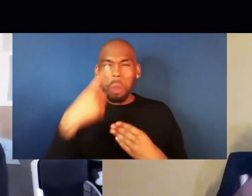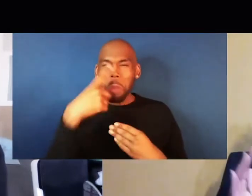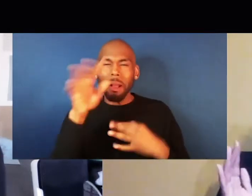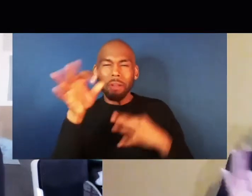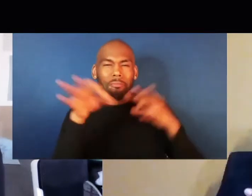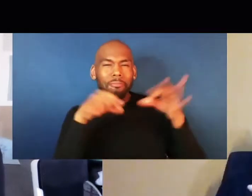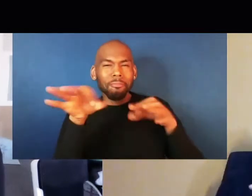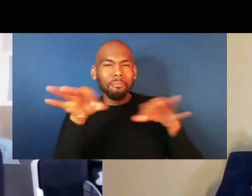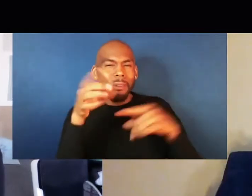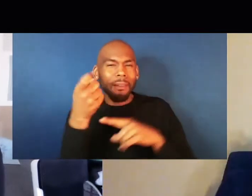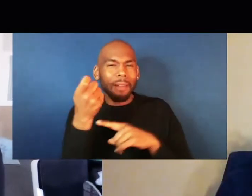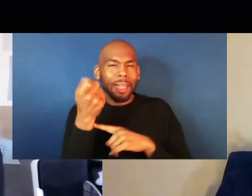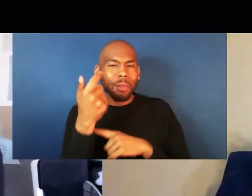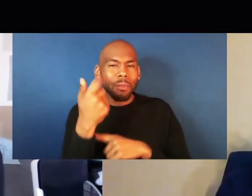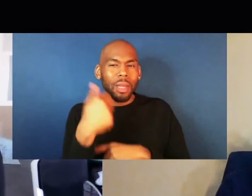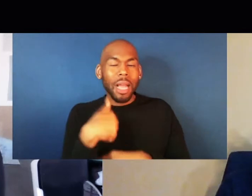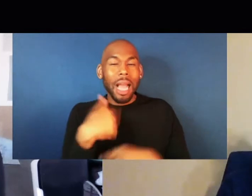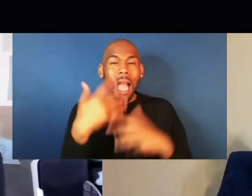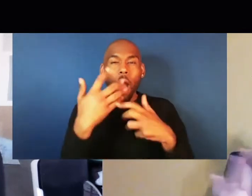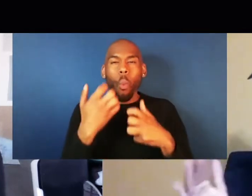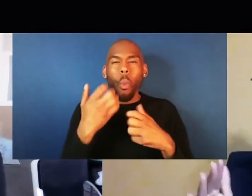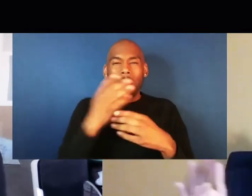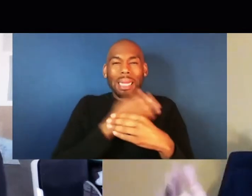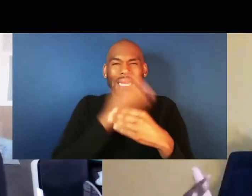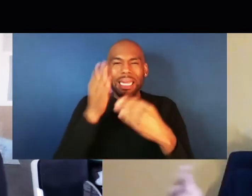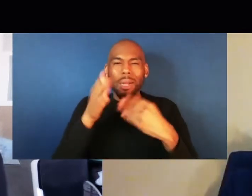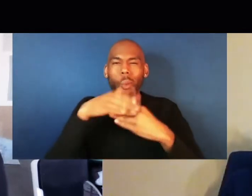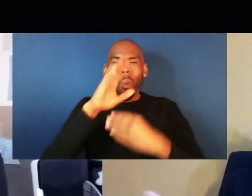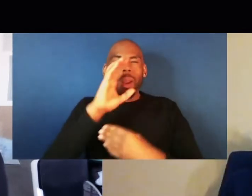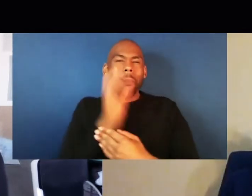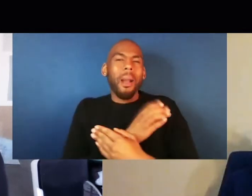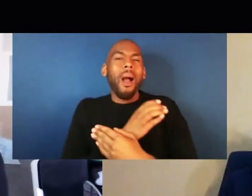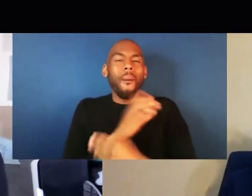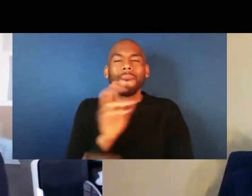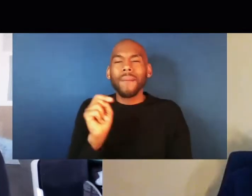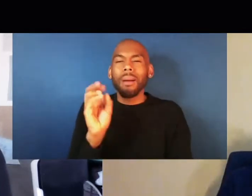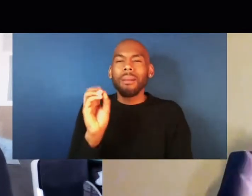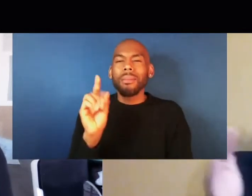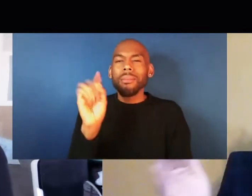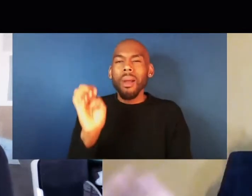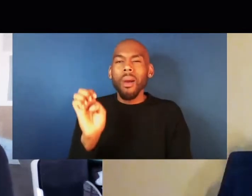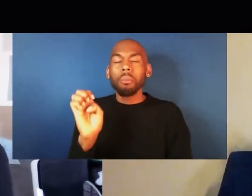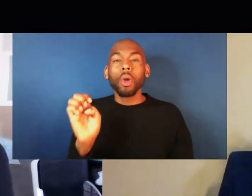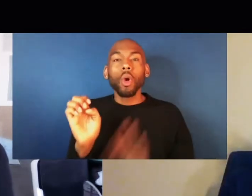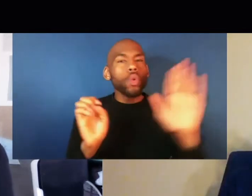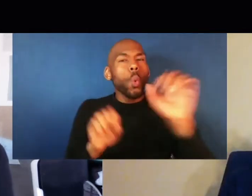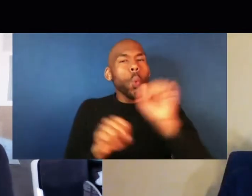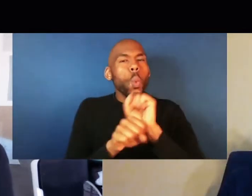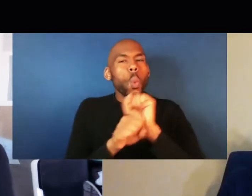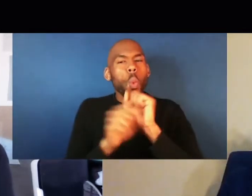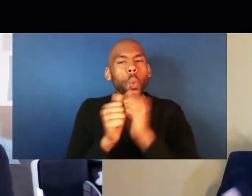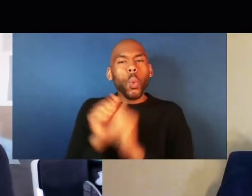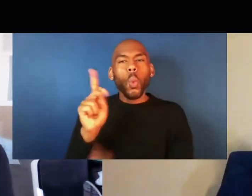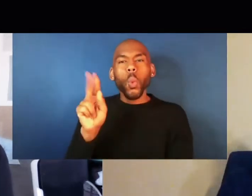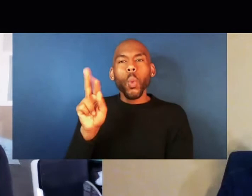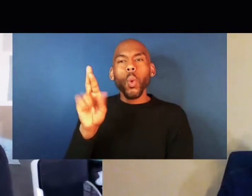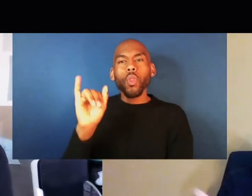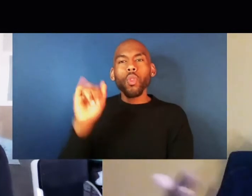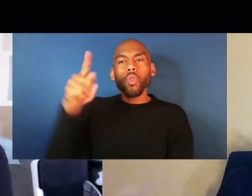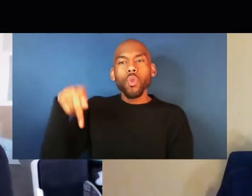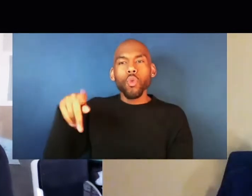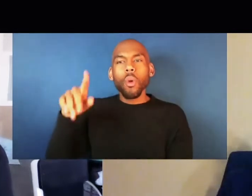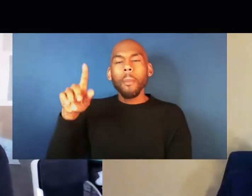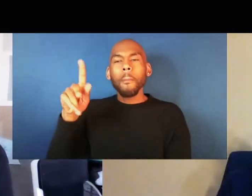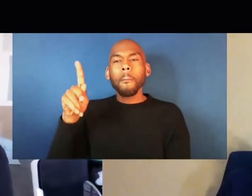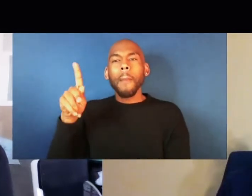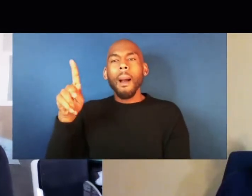wrap up, can you tell us a little bit, because I want to end on a powerful note about all the work that you're doing with Crip Hop